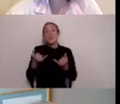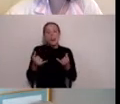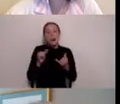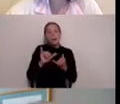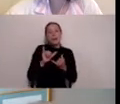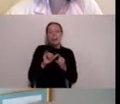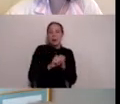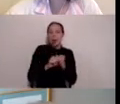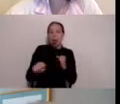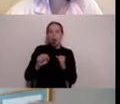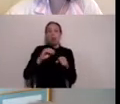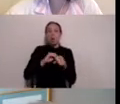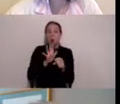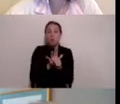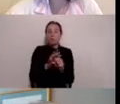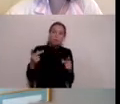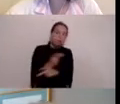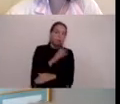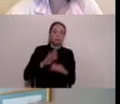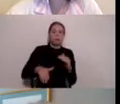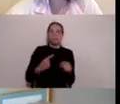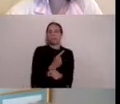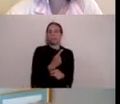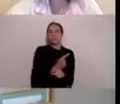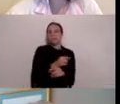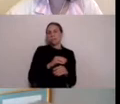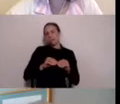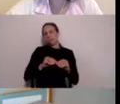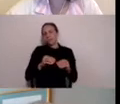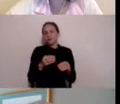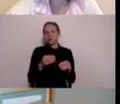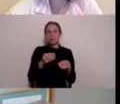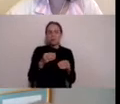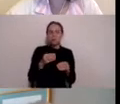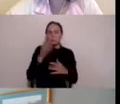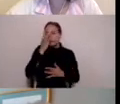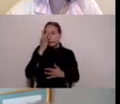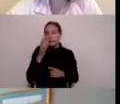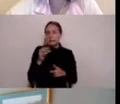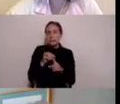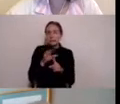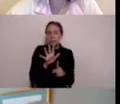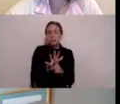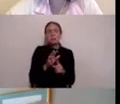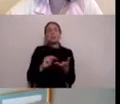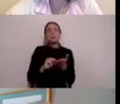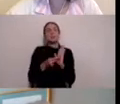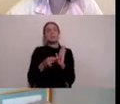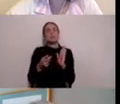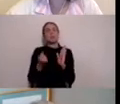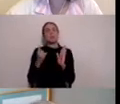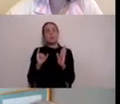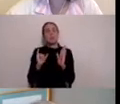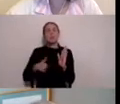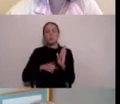much more contagious than our typical flu. And as a result, we developed an information center, this